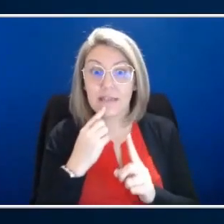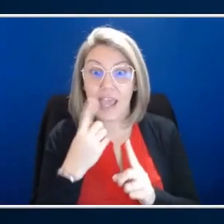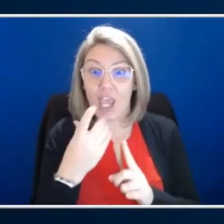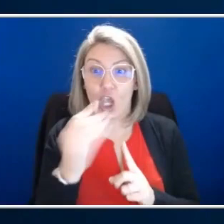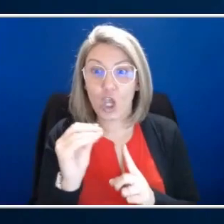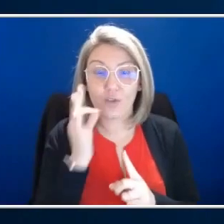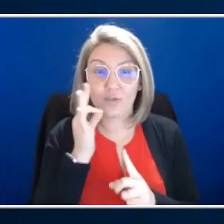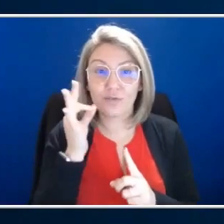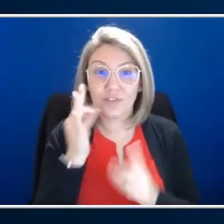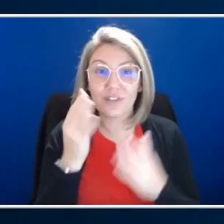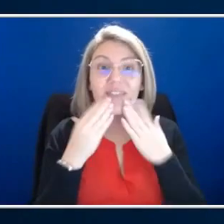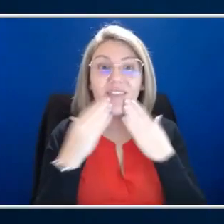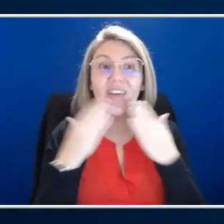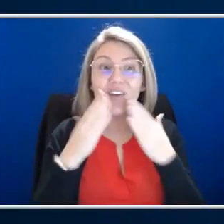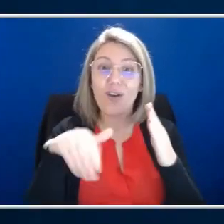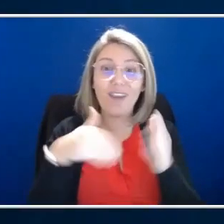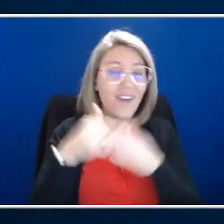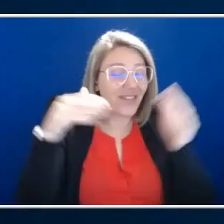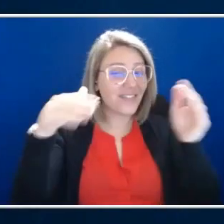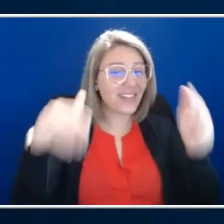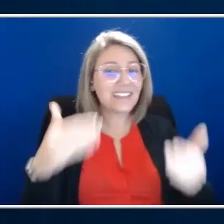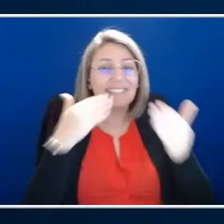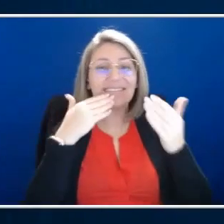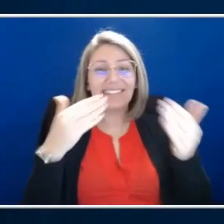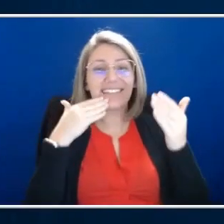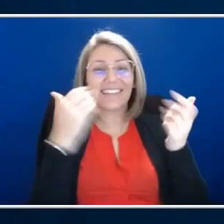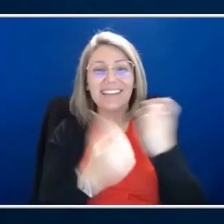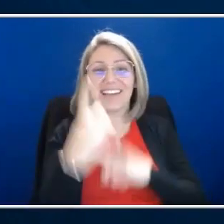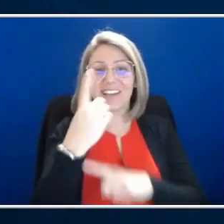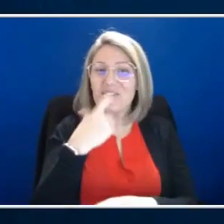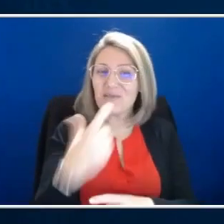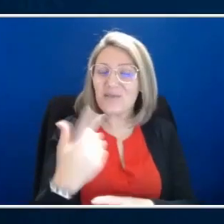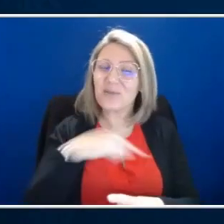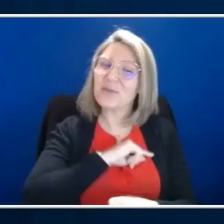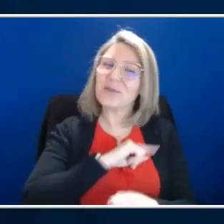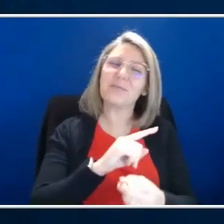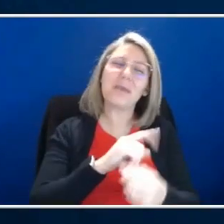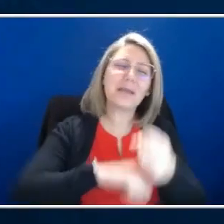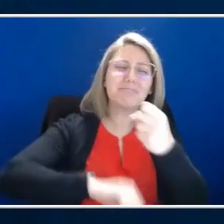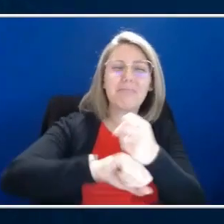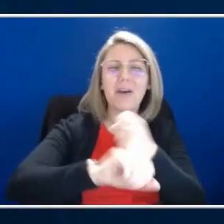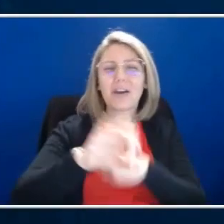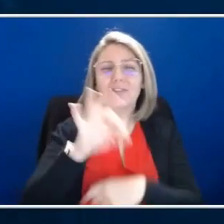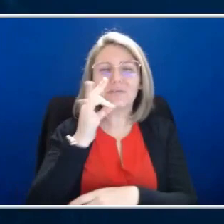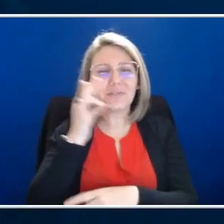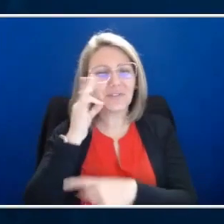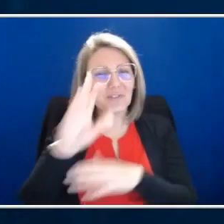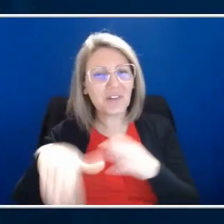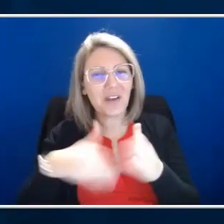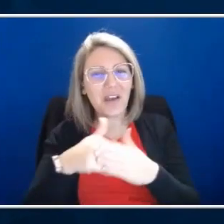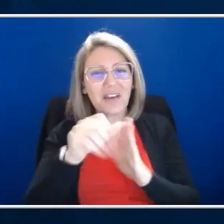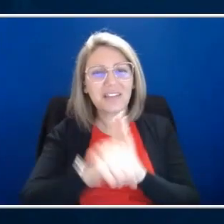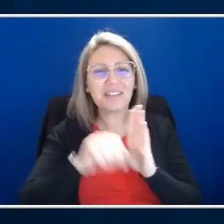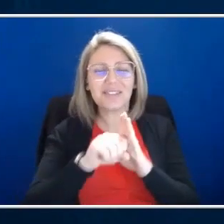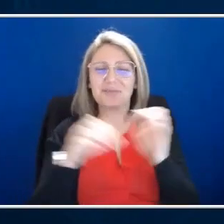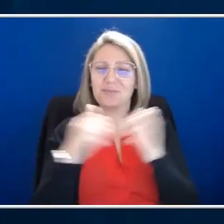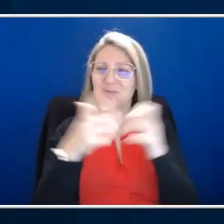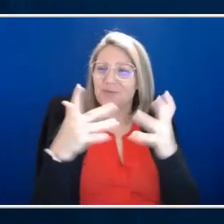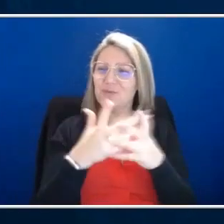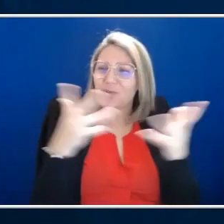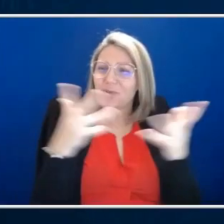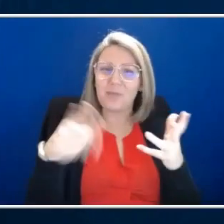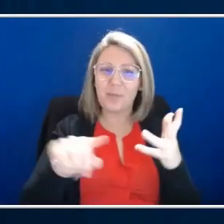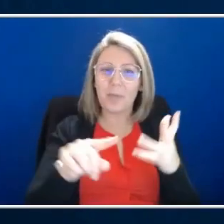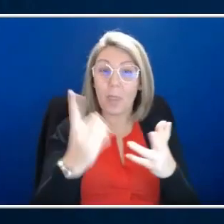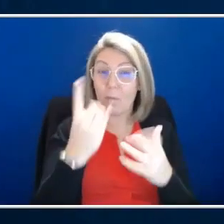to all our guests. Thank you to everyone watching here at the Health System. We have been rooting for the Chiefs all season long, along with so many of you. So for one last time,